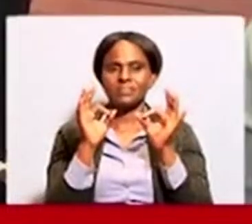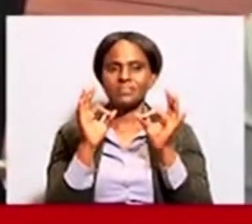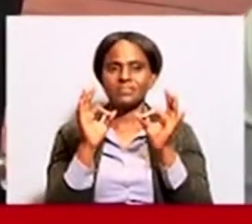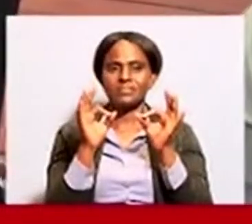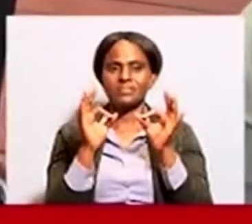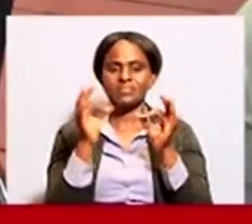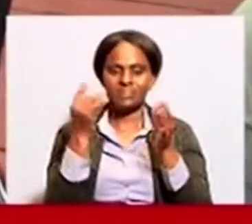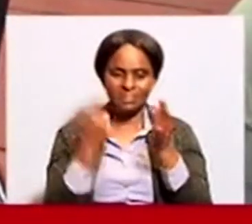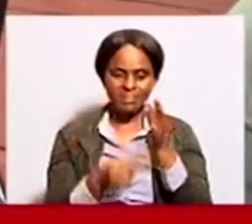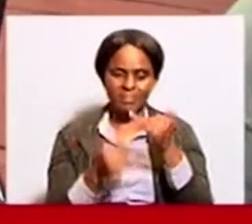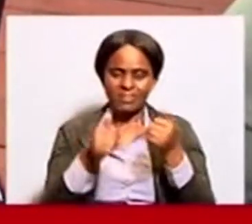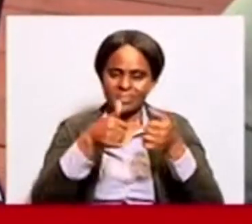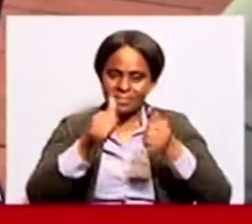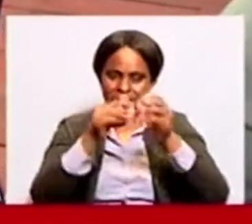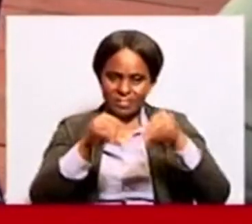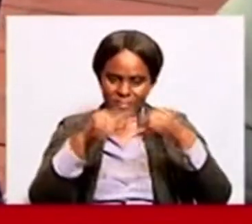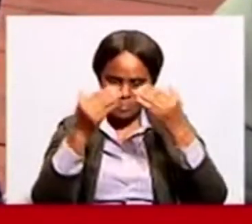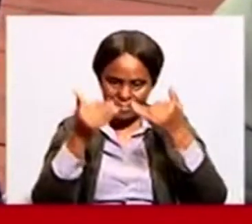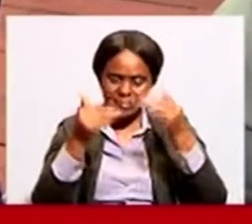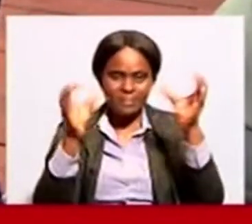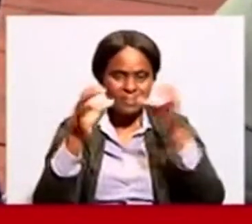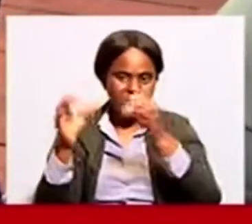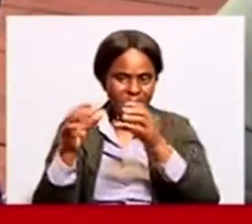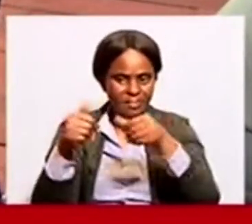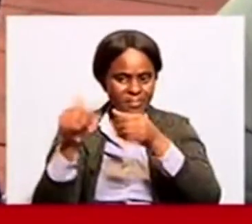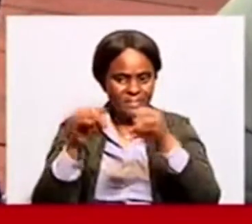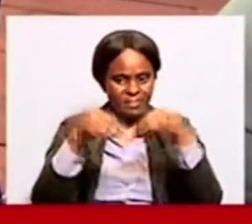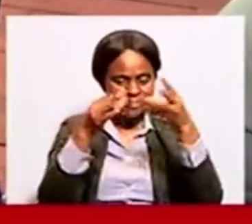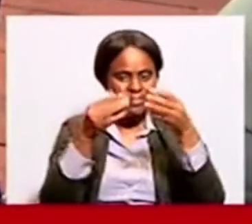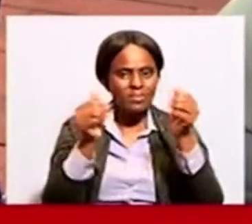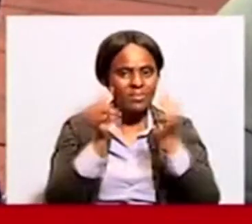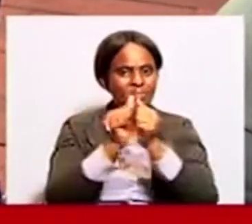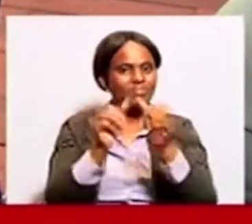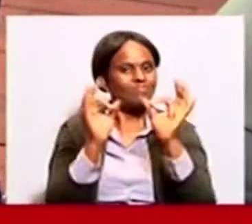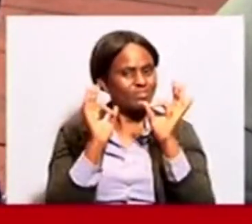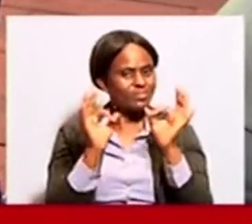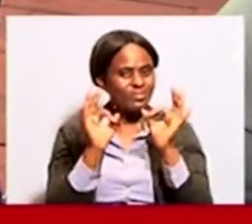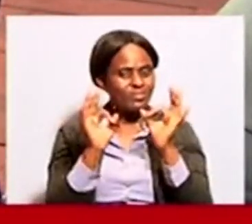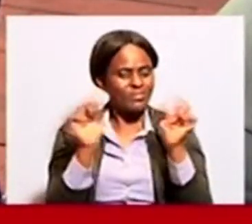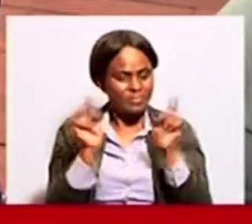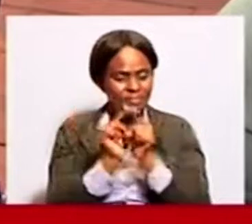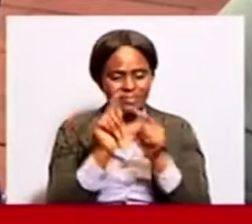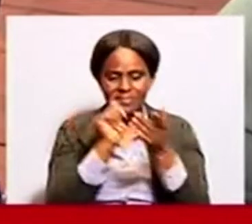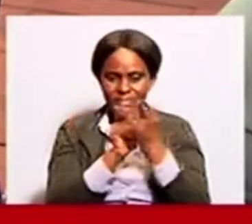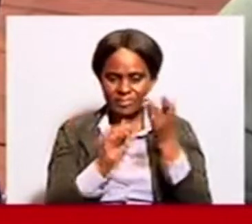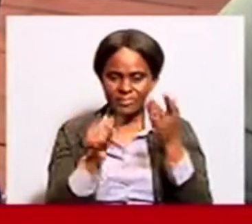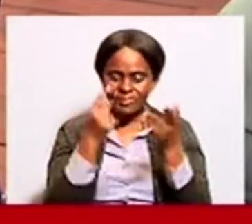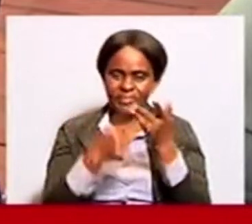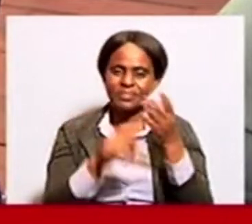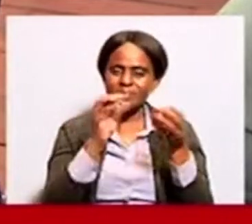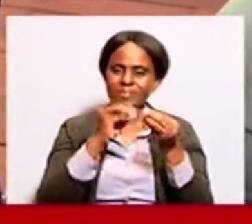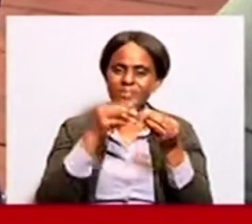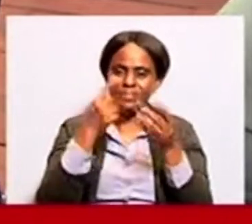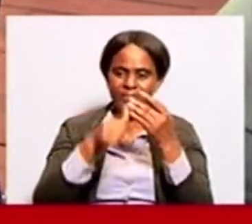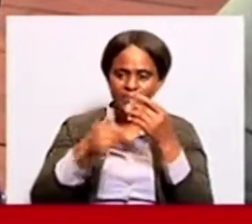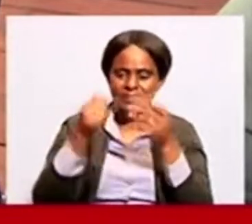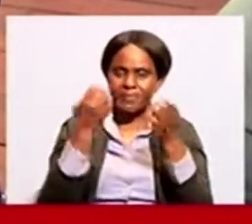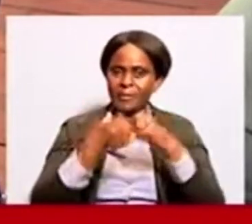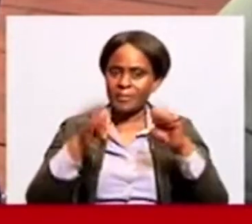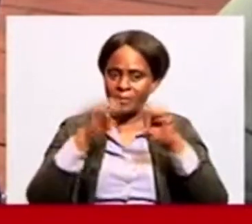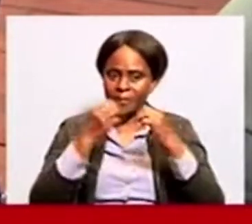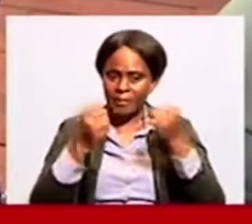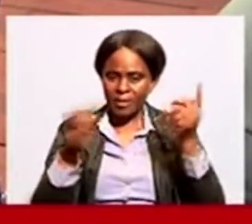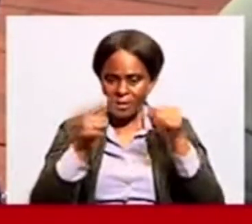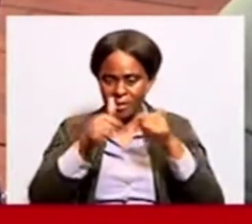What is it that you are offering as councils in terms of credibility and the trust that you are going to, even